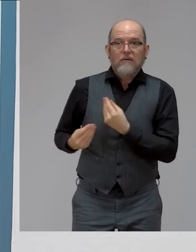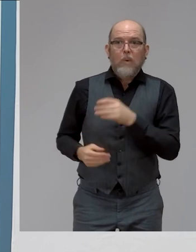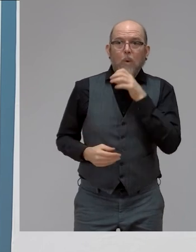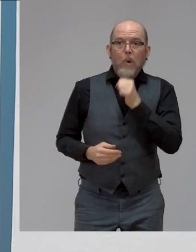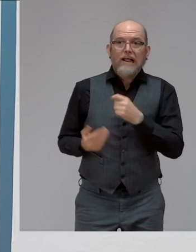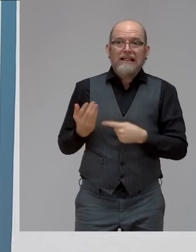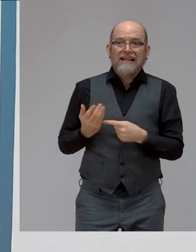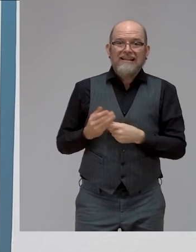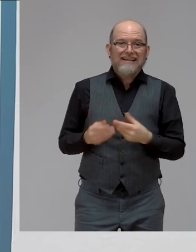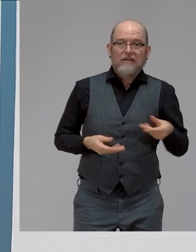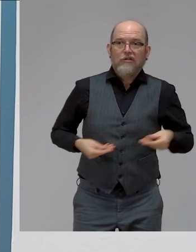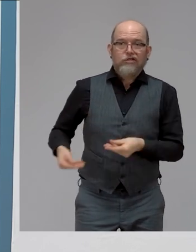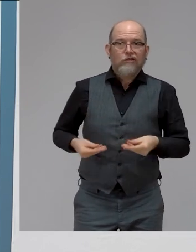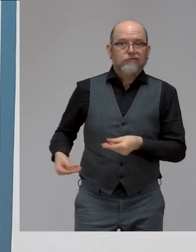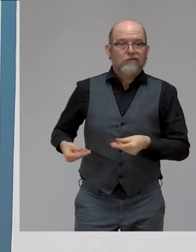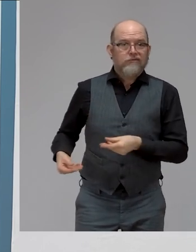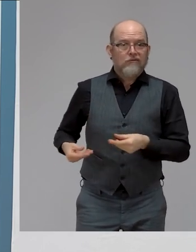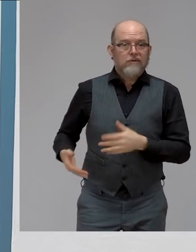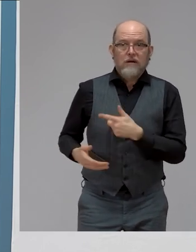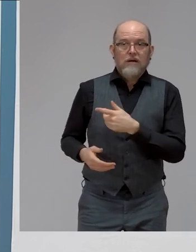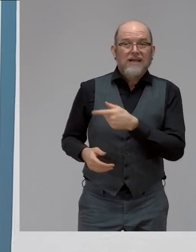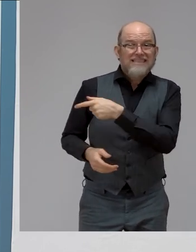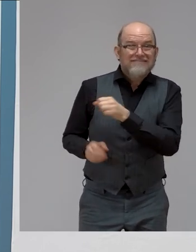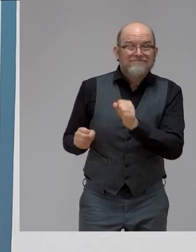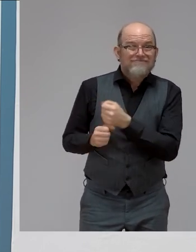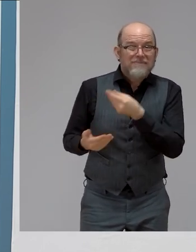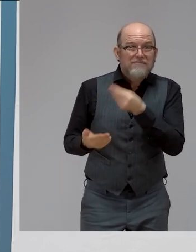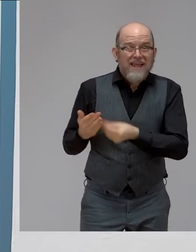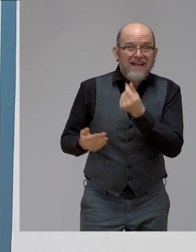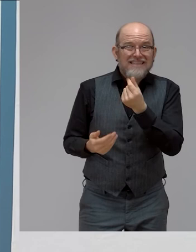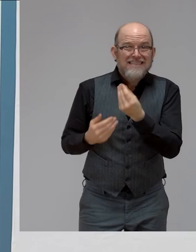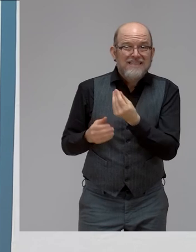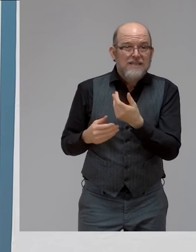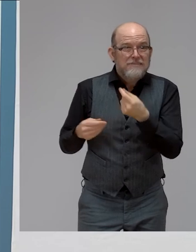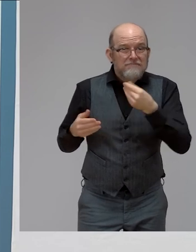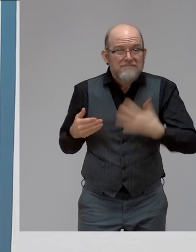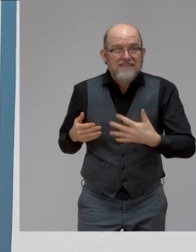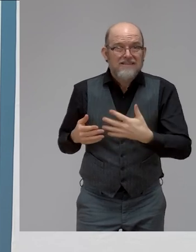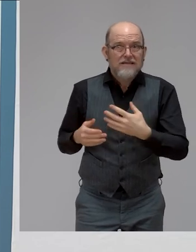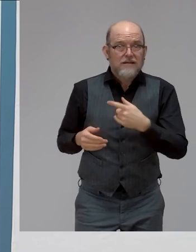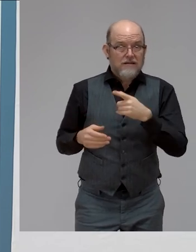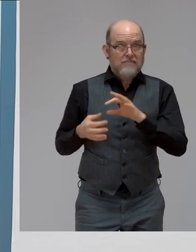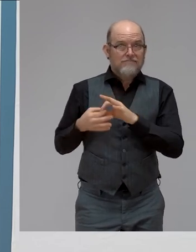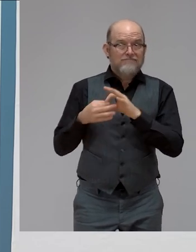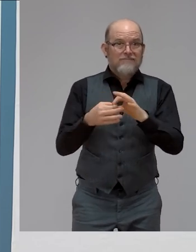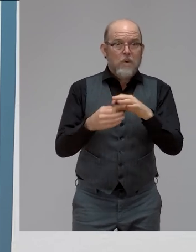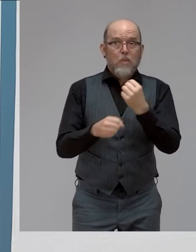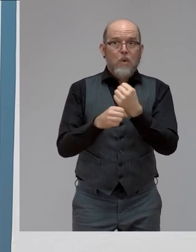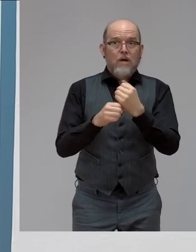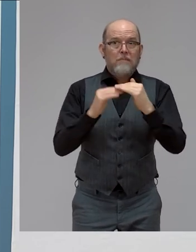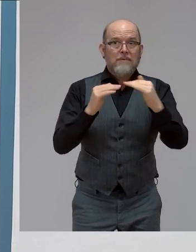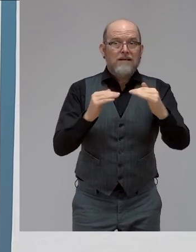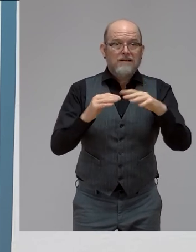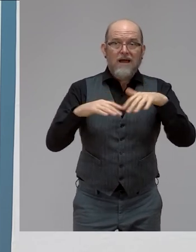As a result, they face problems in their workspace because in offices and other